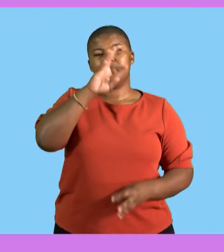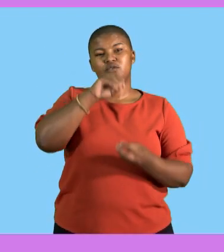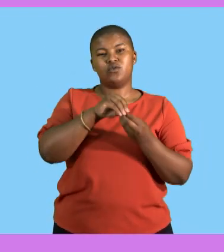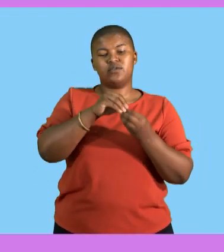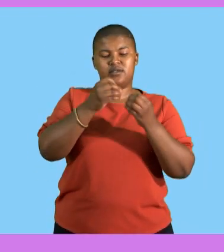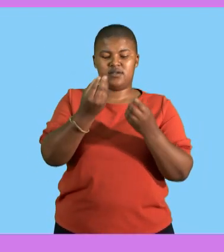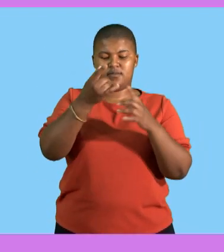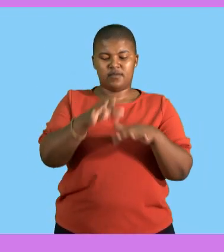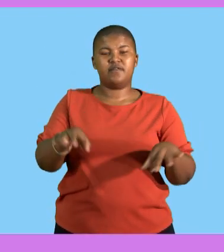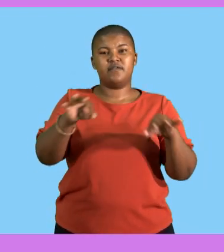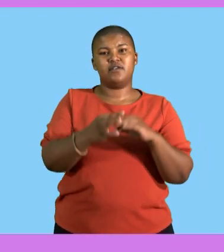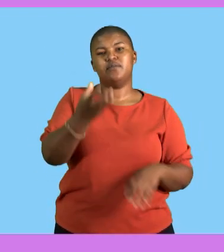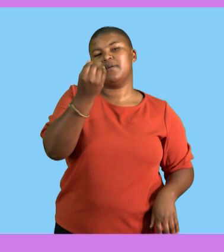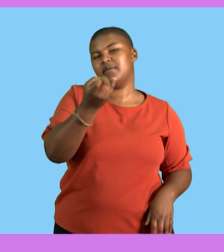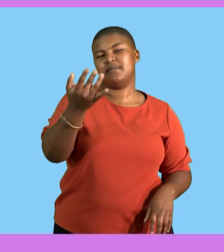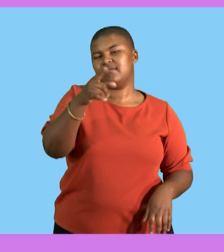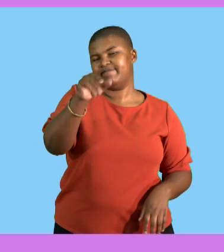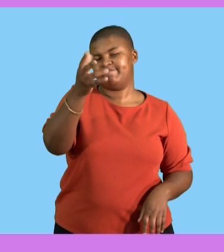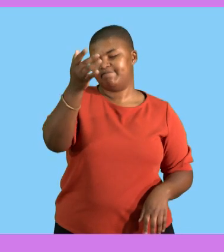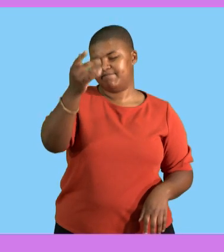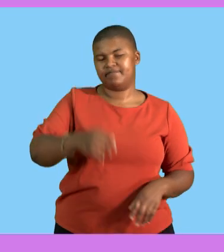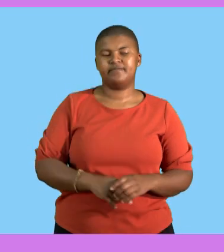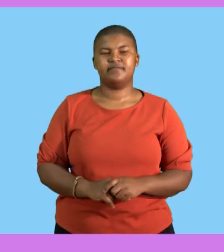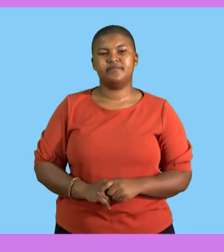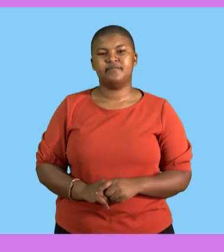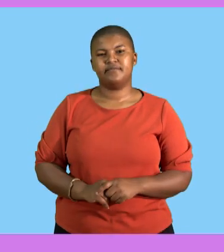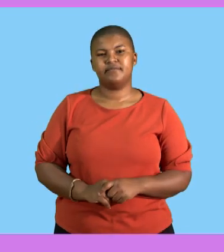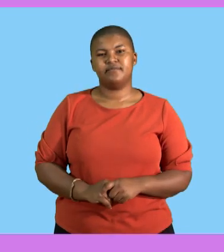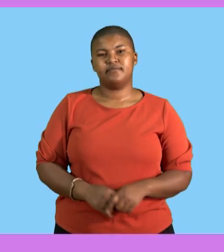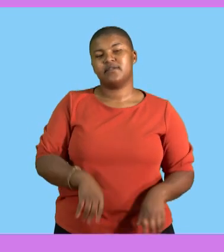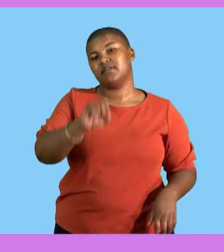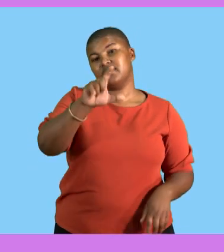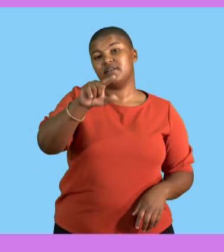of values. So this in total we have